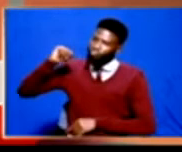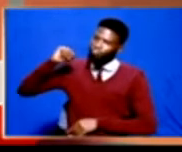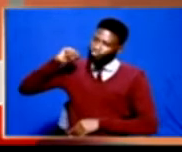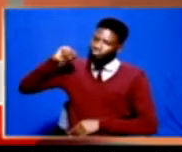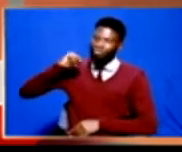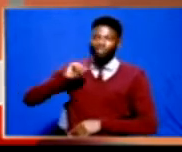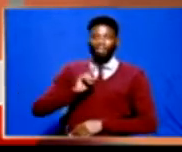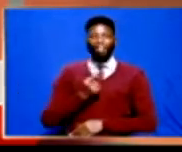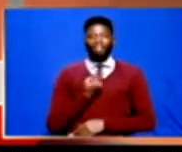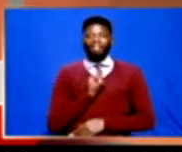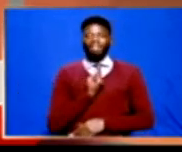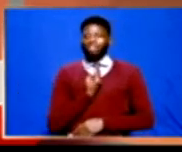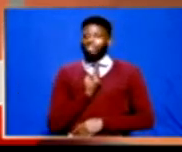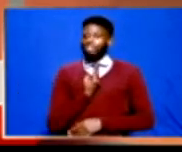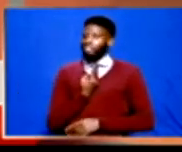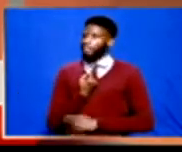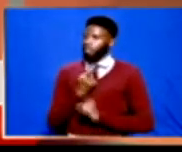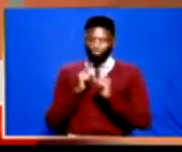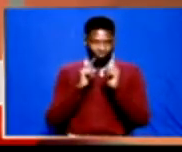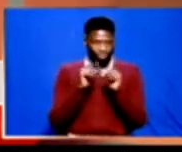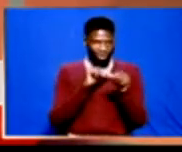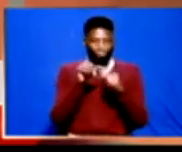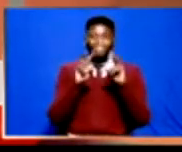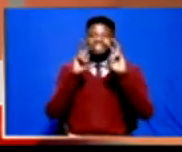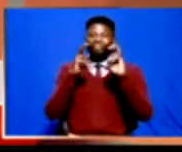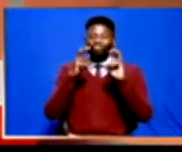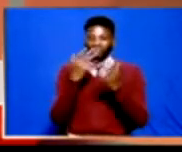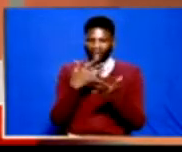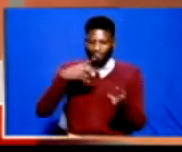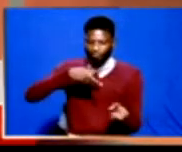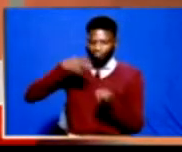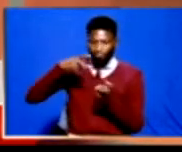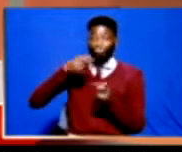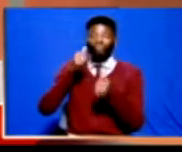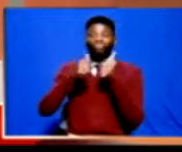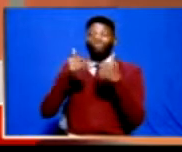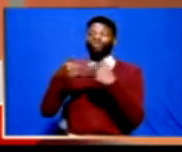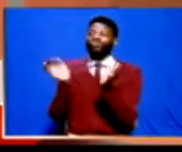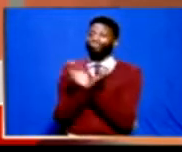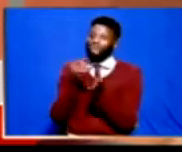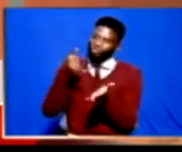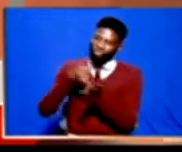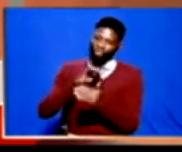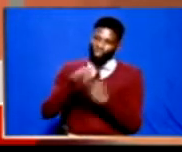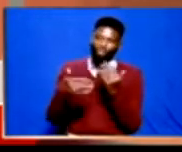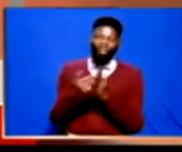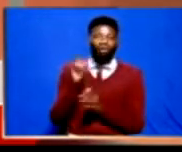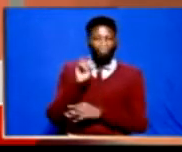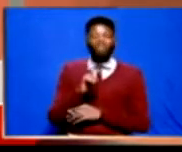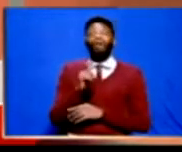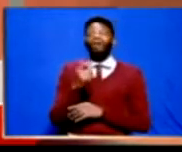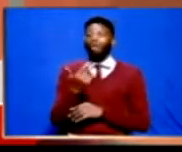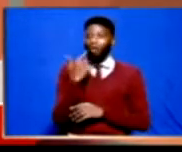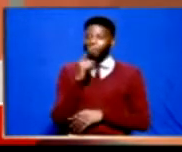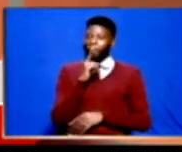speaks about an issue of extractives that involves the community. The laws insist that you're supposed to bring in as